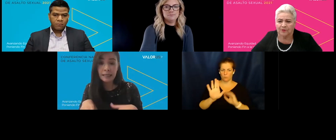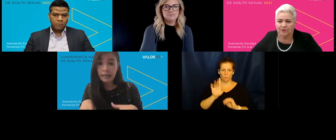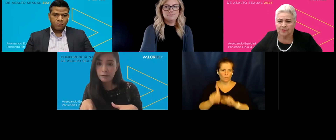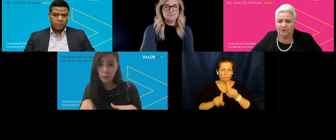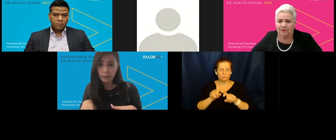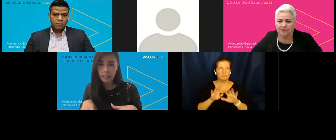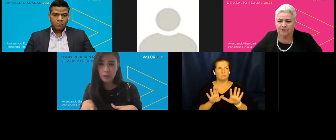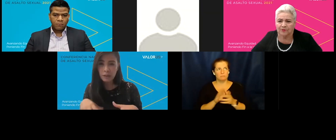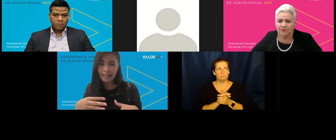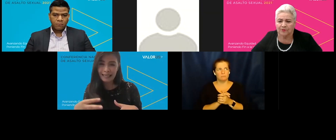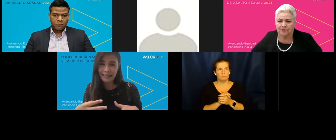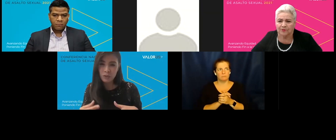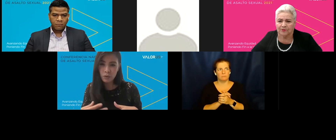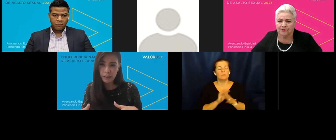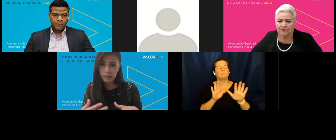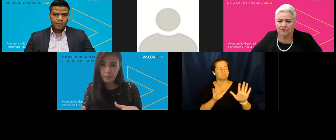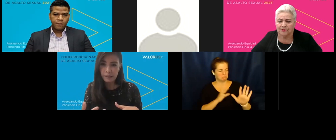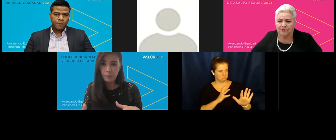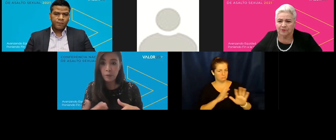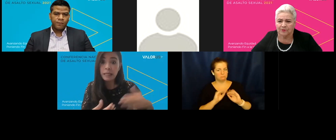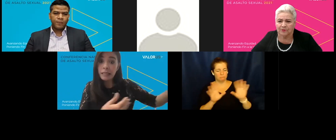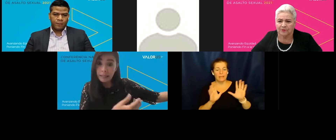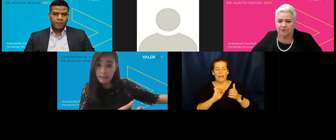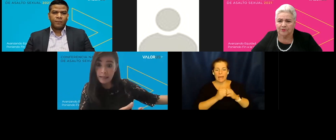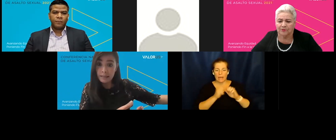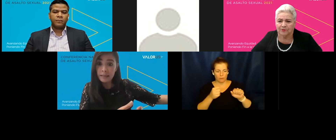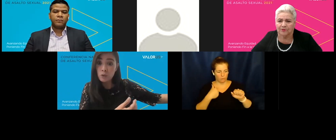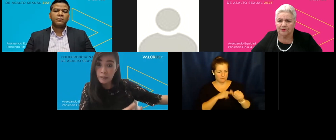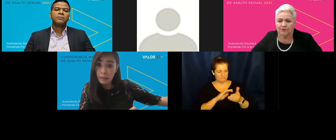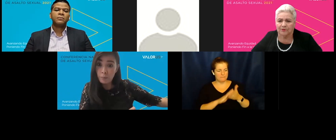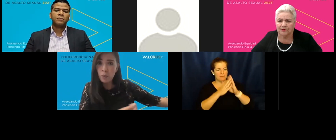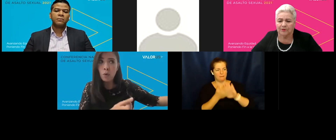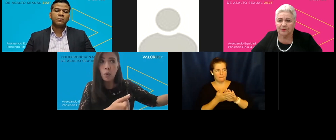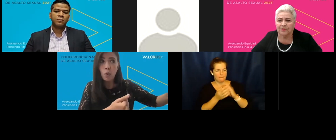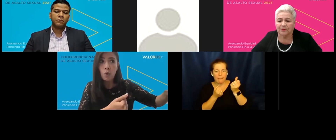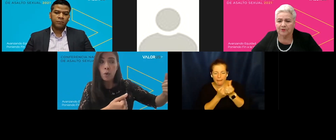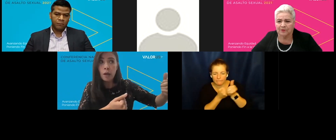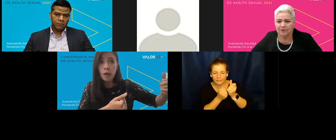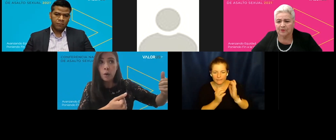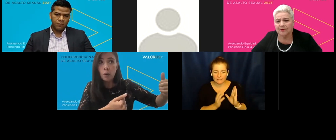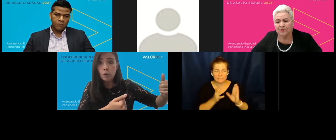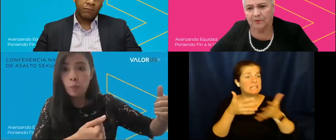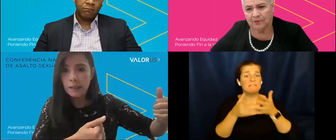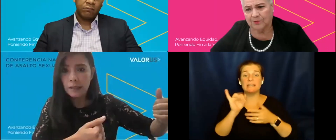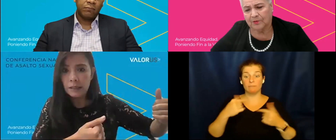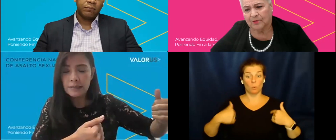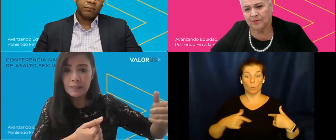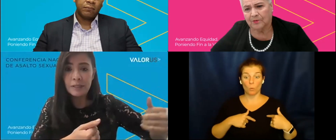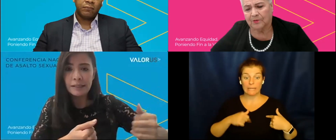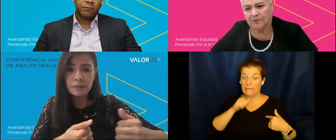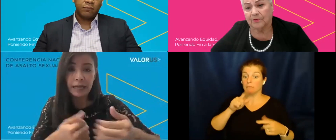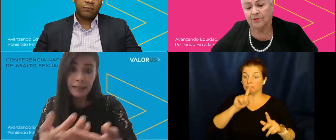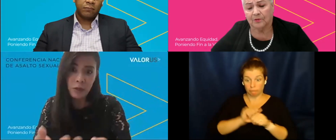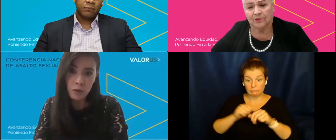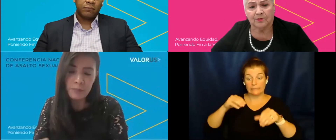can we all be advocates? How can we all help, even if we're not in California? How can we help these